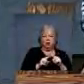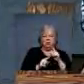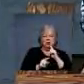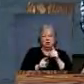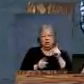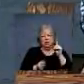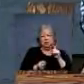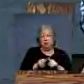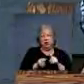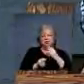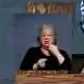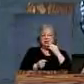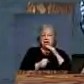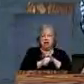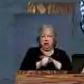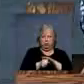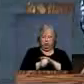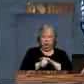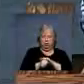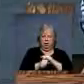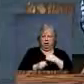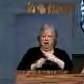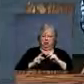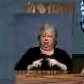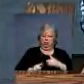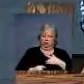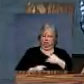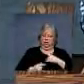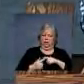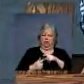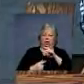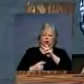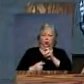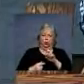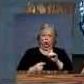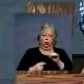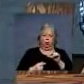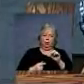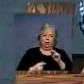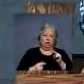a neighborhood. And I personally feel that Woodlands Edge and Brody Creek are,